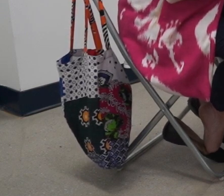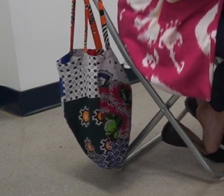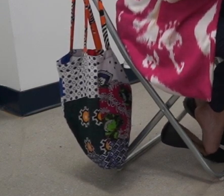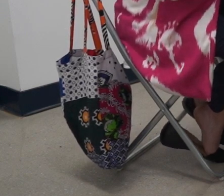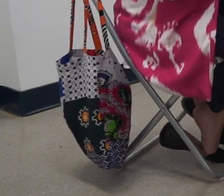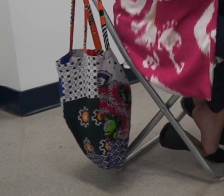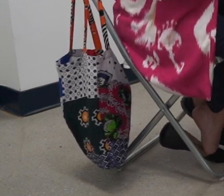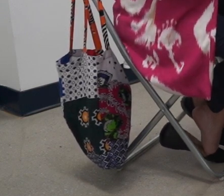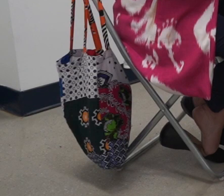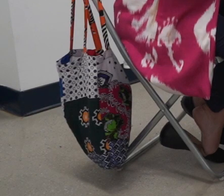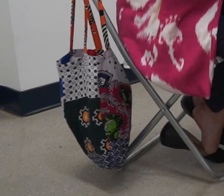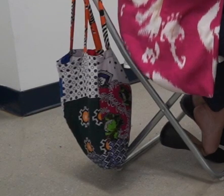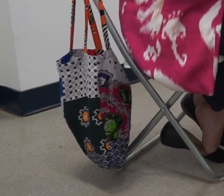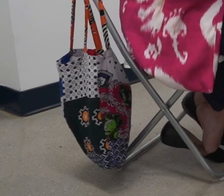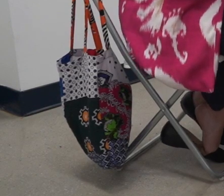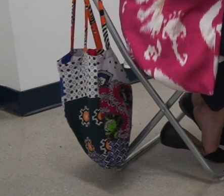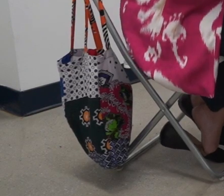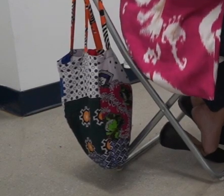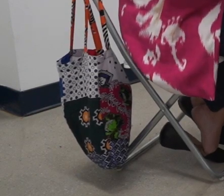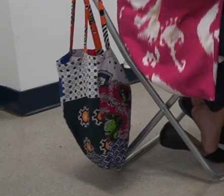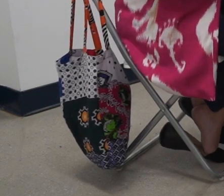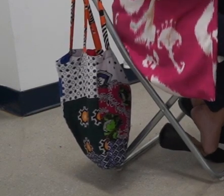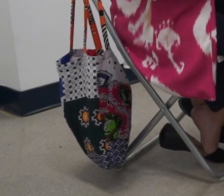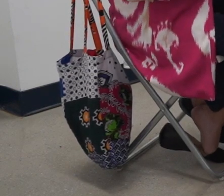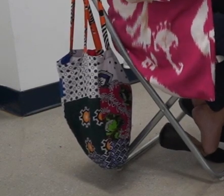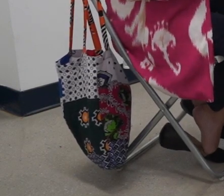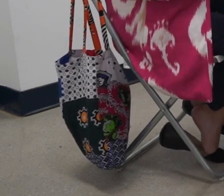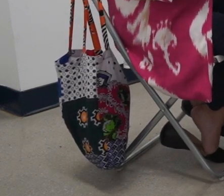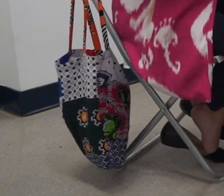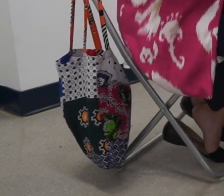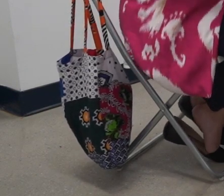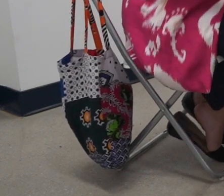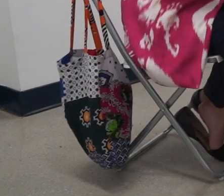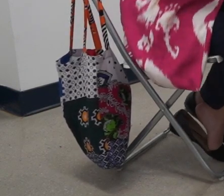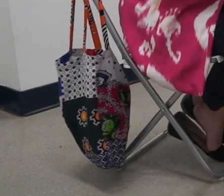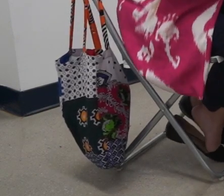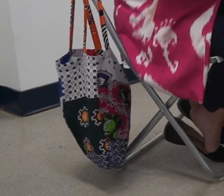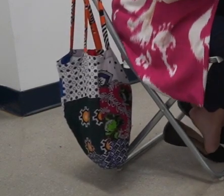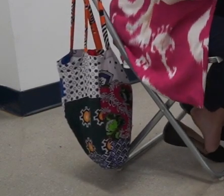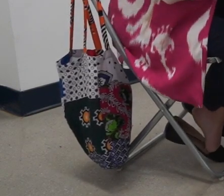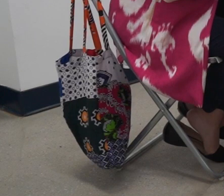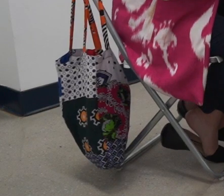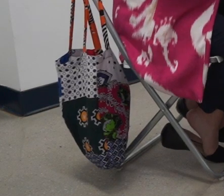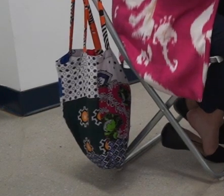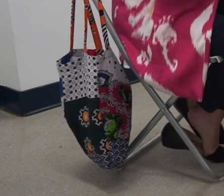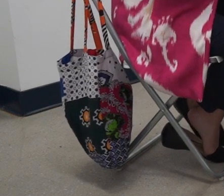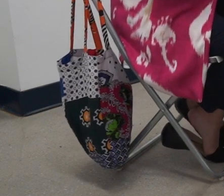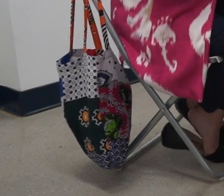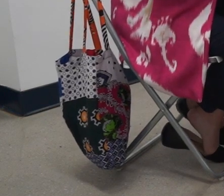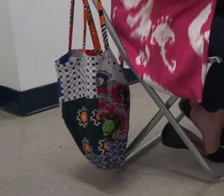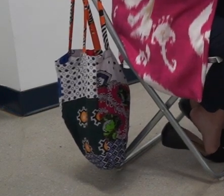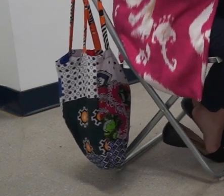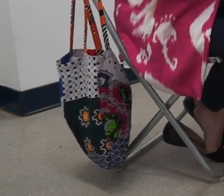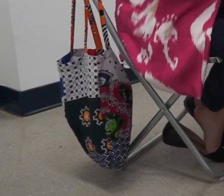Yes, I would love for you to Okay. go first. I'm such a good, So my hope is that we use this